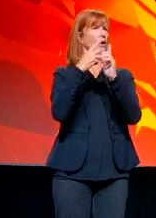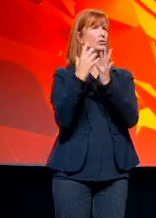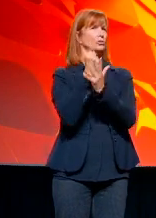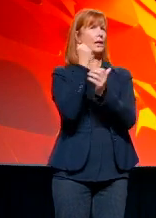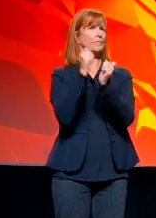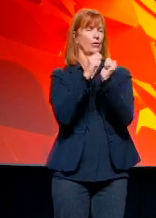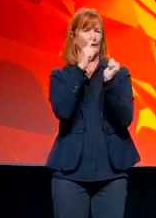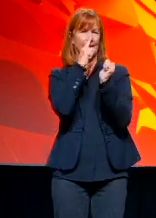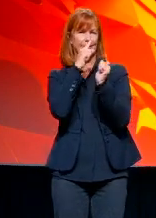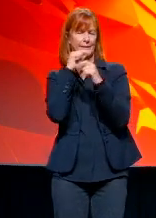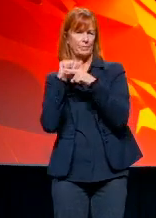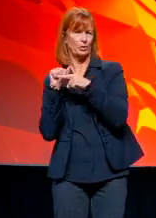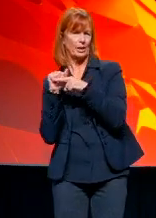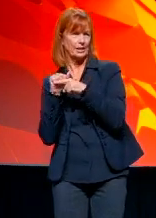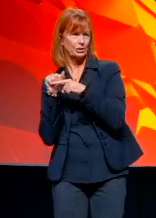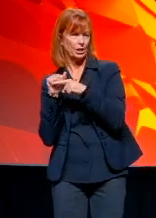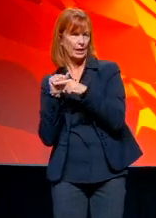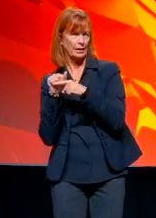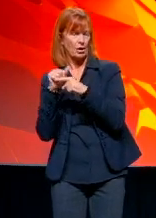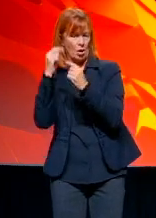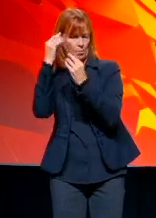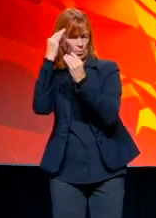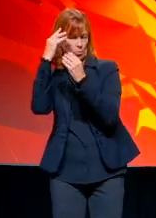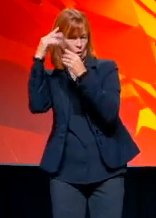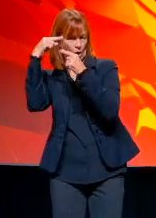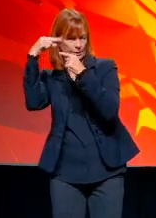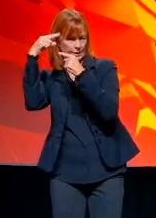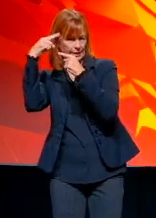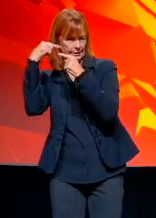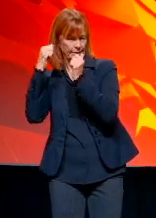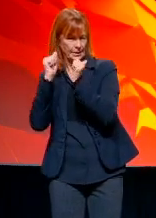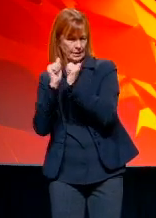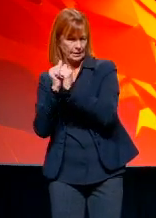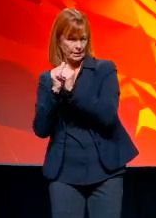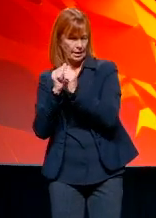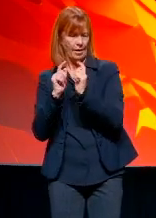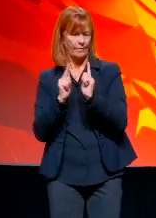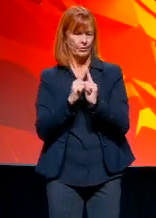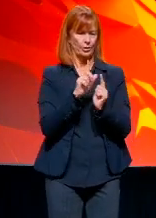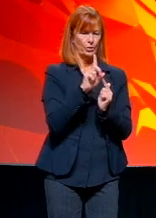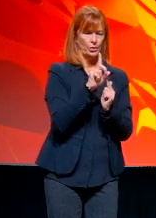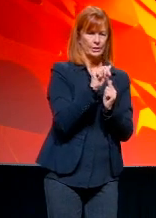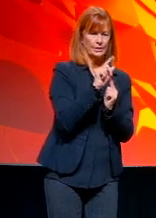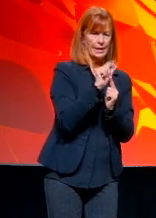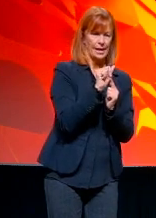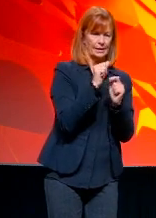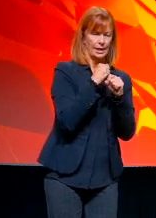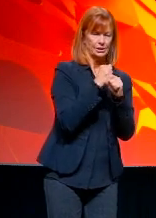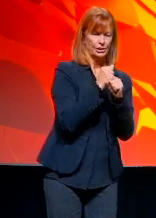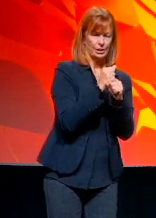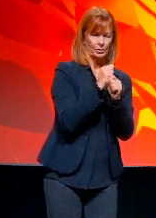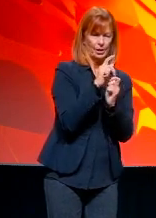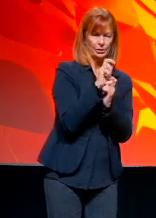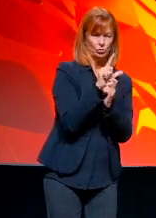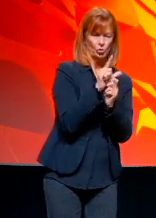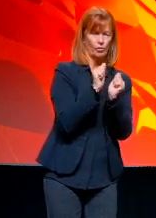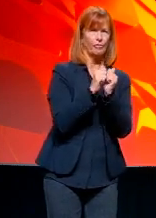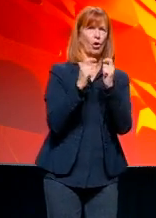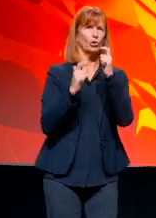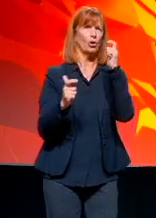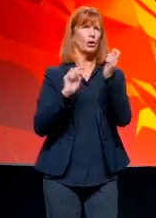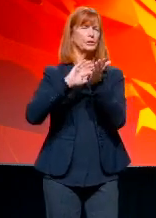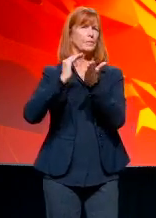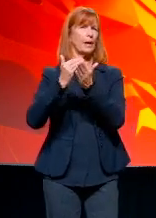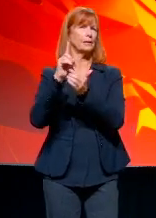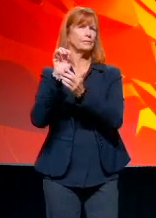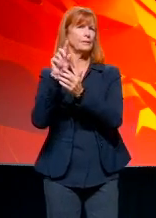simulation, graphics rendering, all this kind of synthetic data generation tools to develop a large amount of data sets? Well, you might argue that if